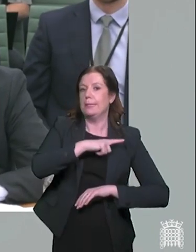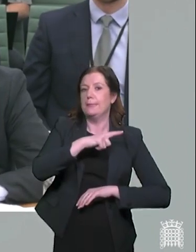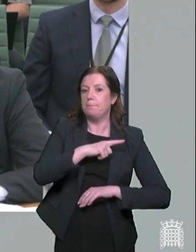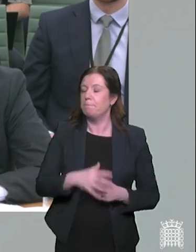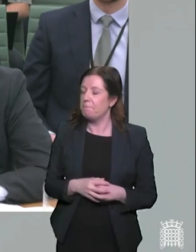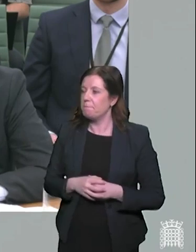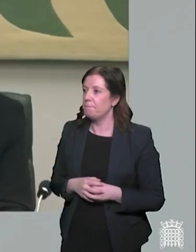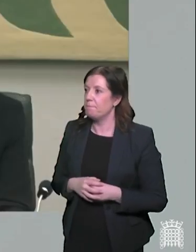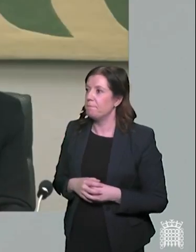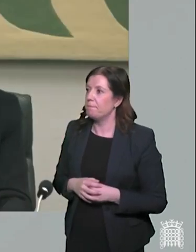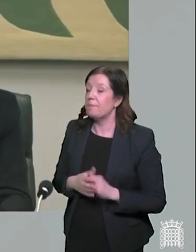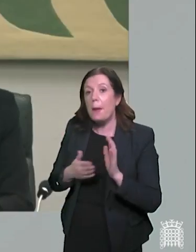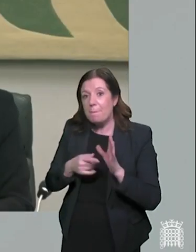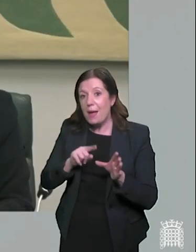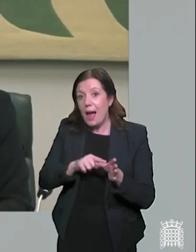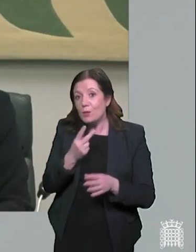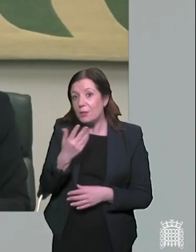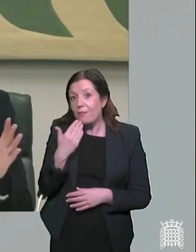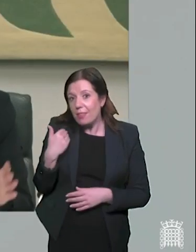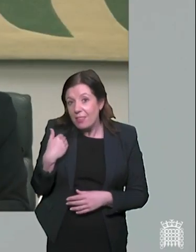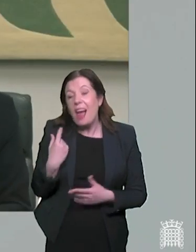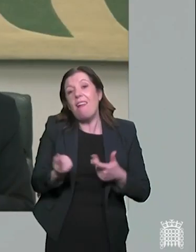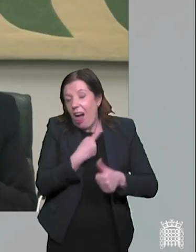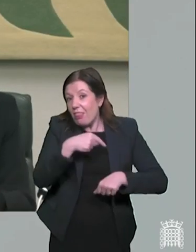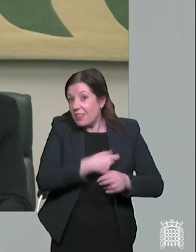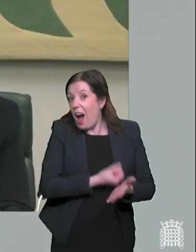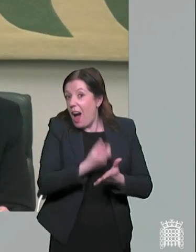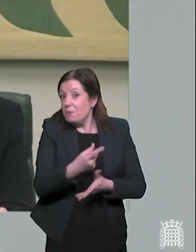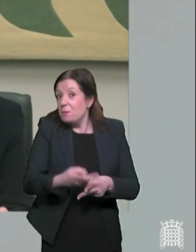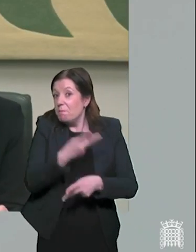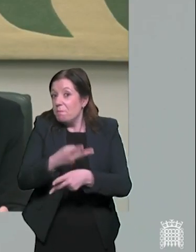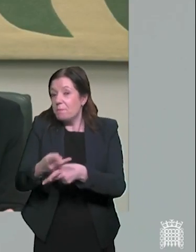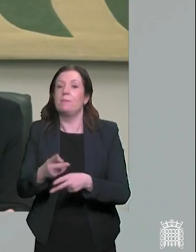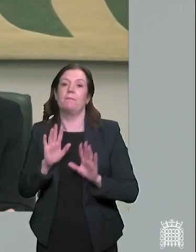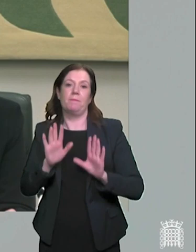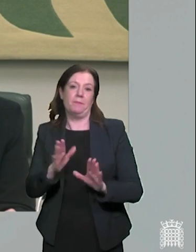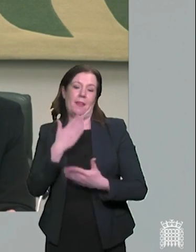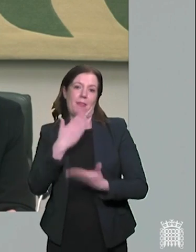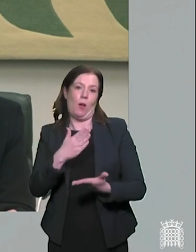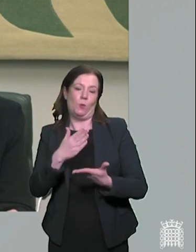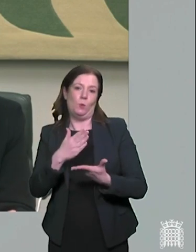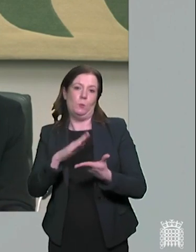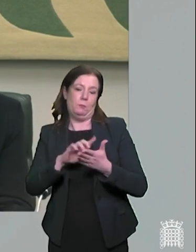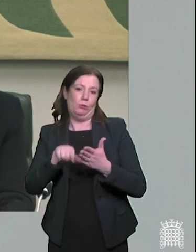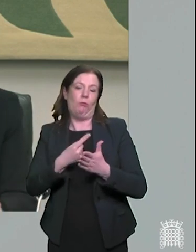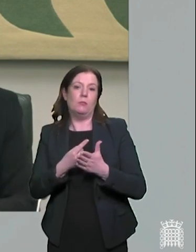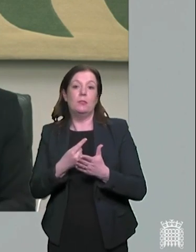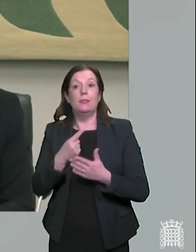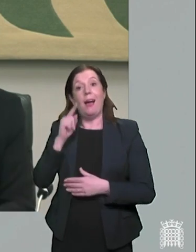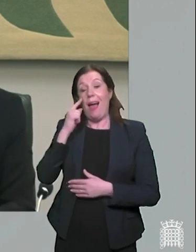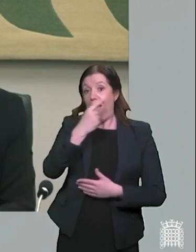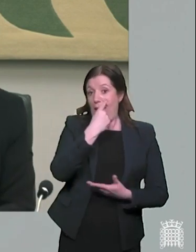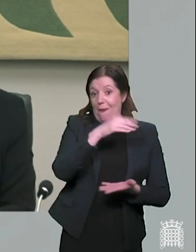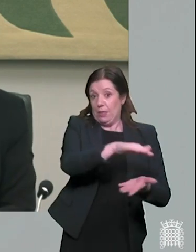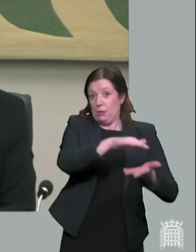2021. And May the 25th and numerous other occasions. Exactly. Okay. Thank you, Mr. Johnson. The committee will consider the evidence you've given us alongside the other evidence